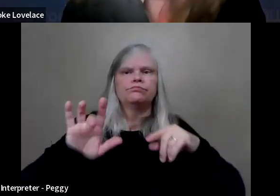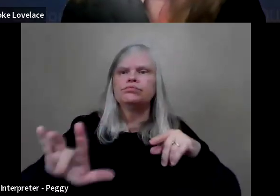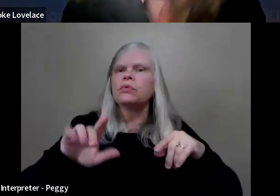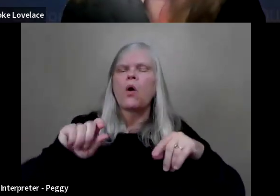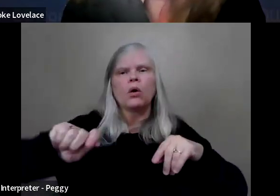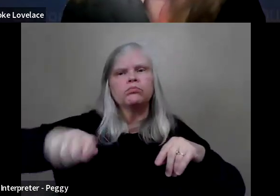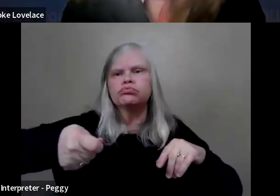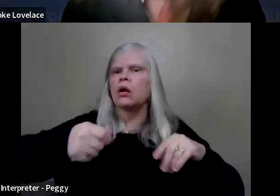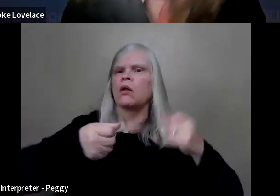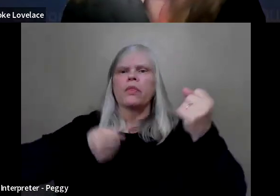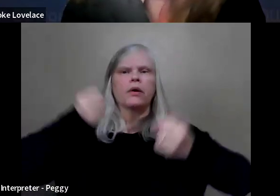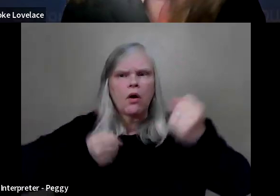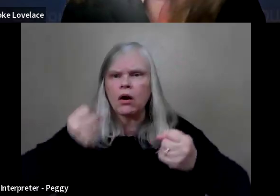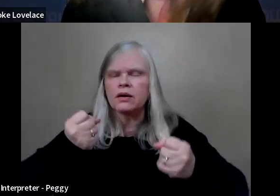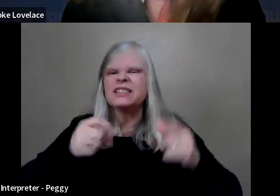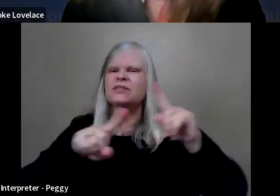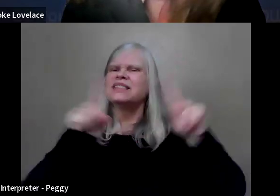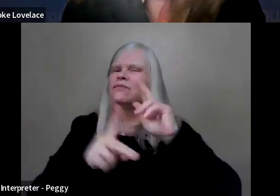level of memory loss.